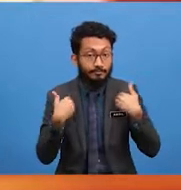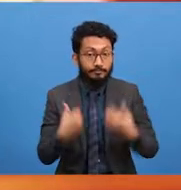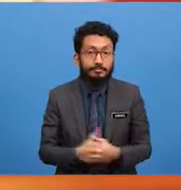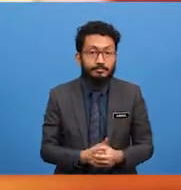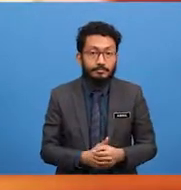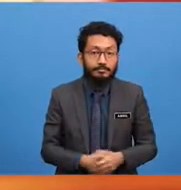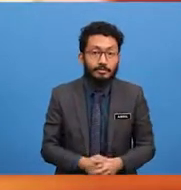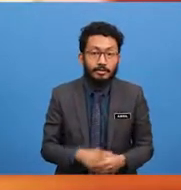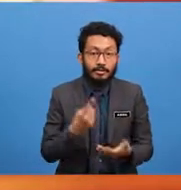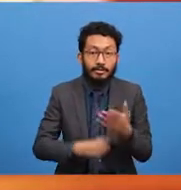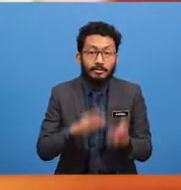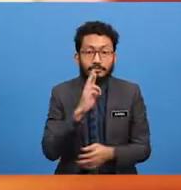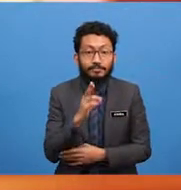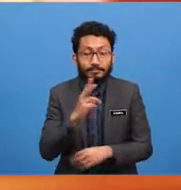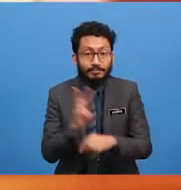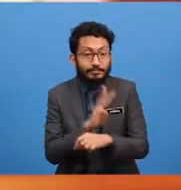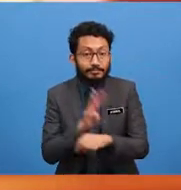What are you wearing right now?